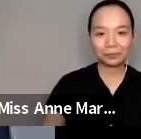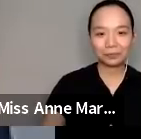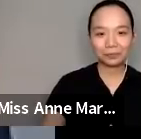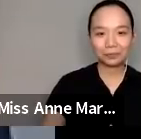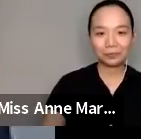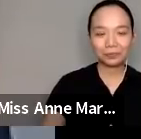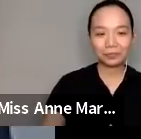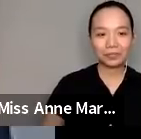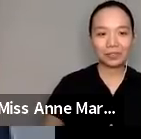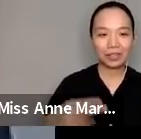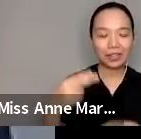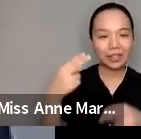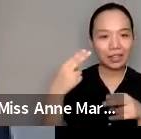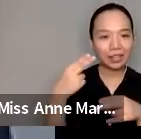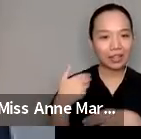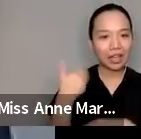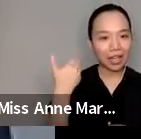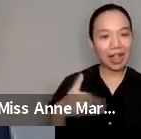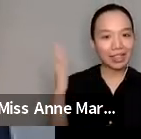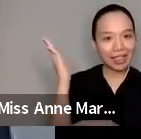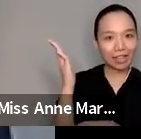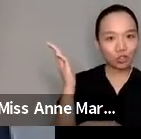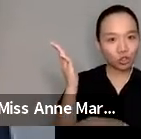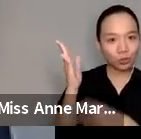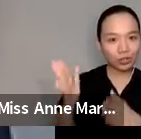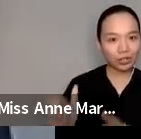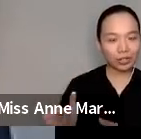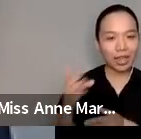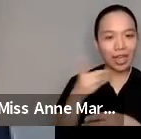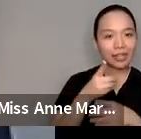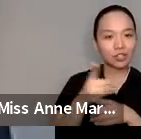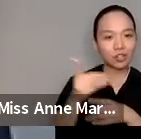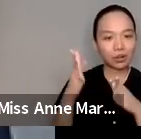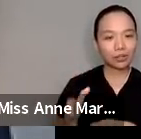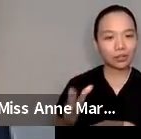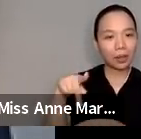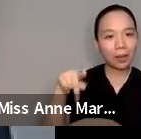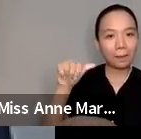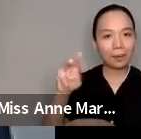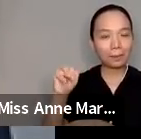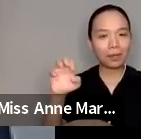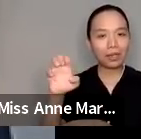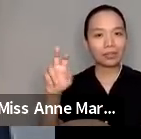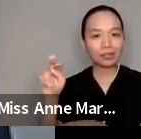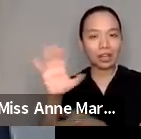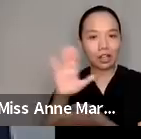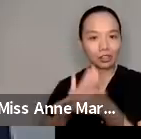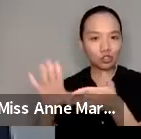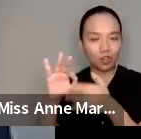I am Albert Rufinus, lecturer and director of Pamane Talino College of Education.